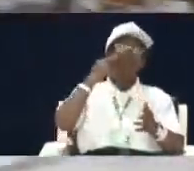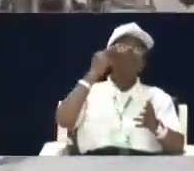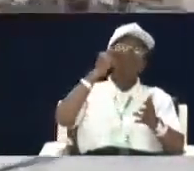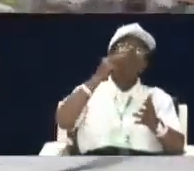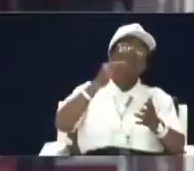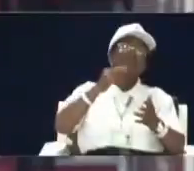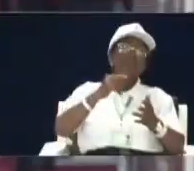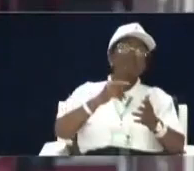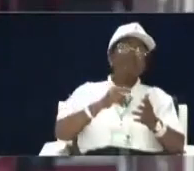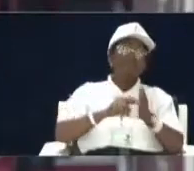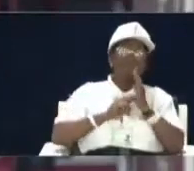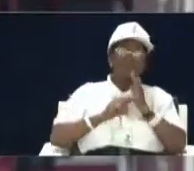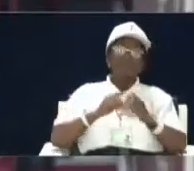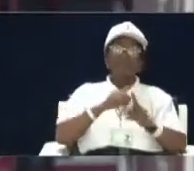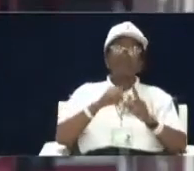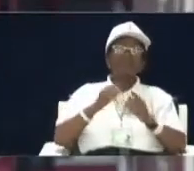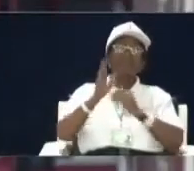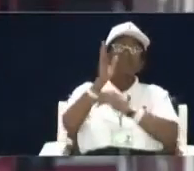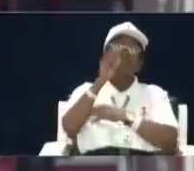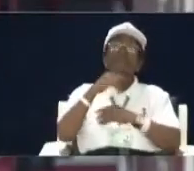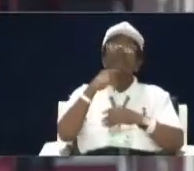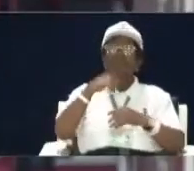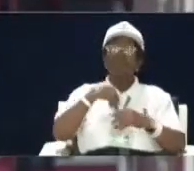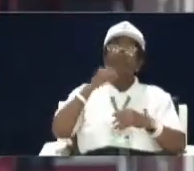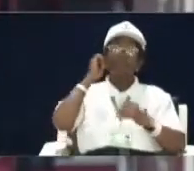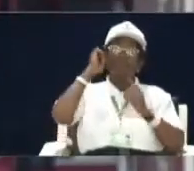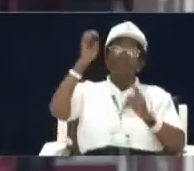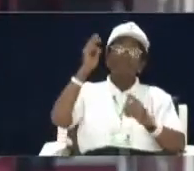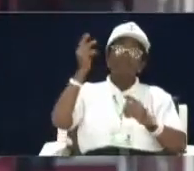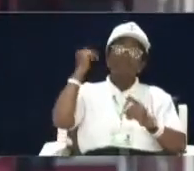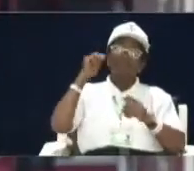When God told me that He was going to build me a city,